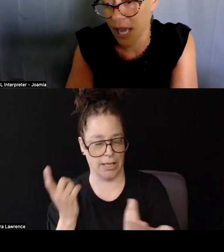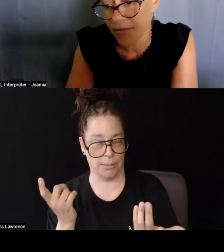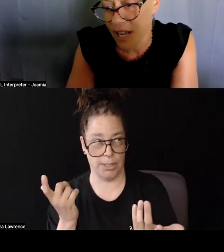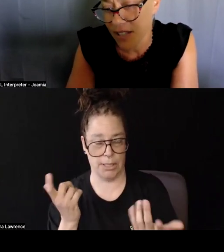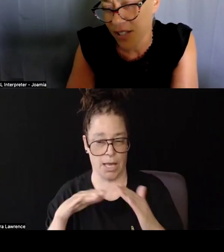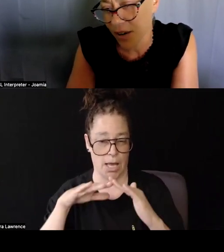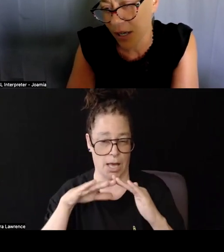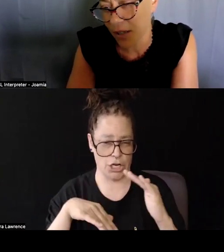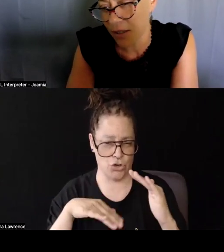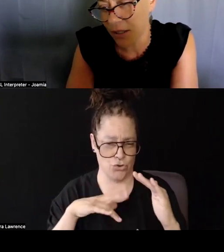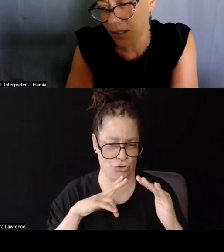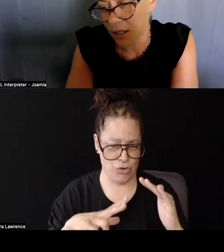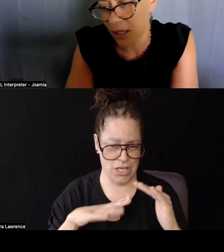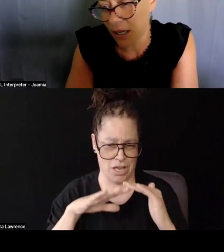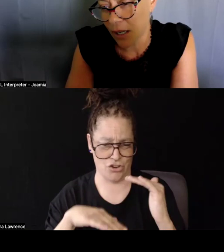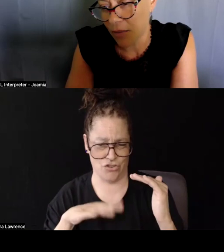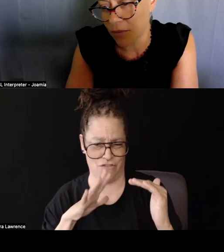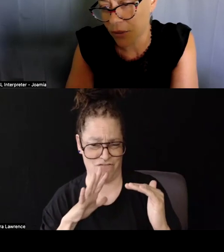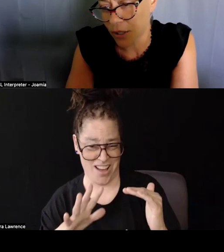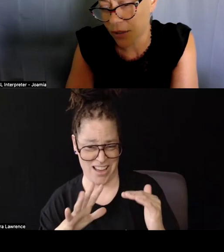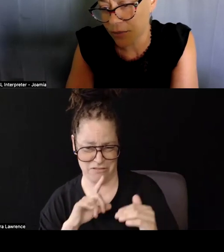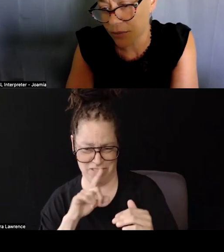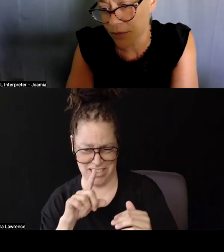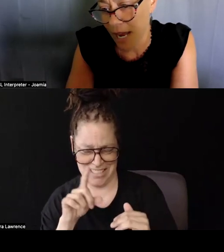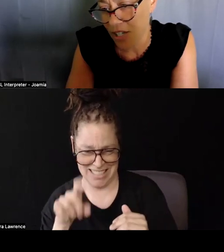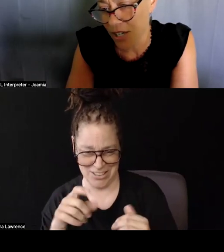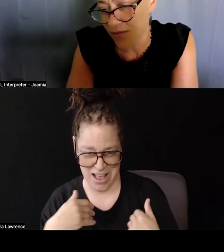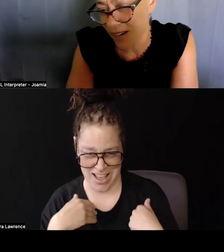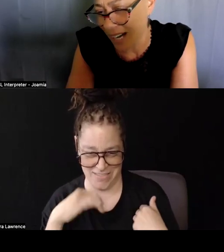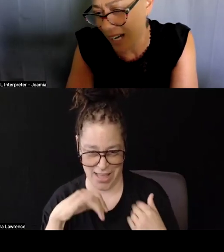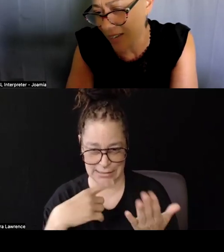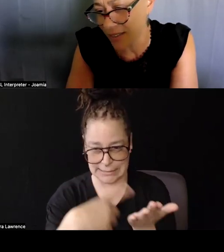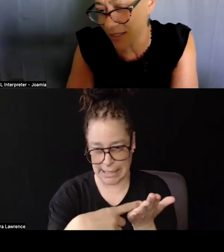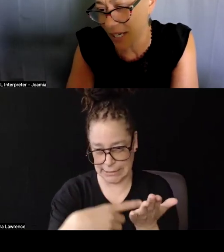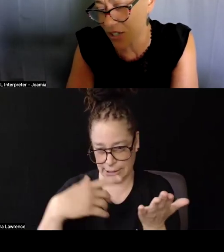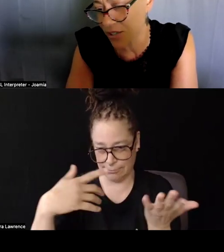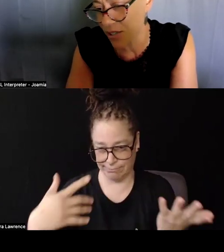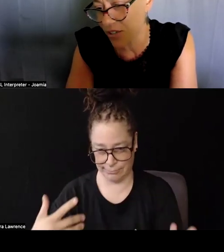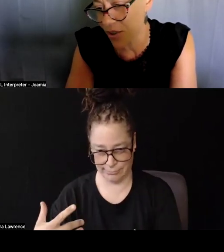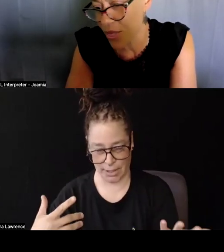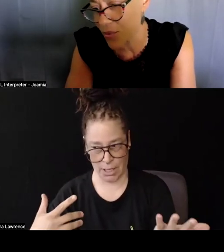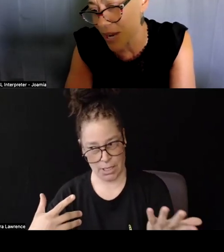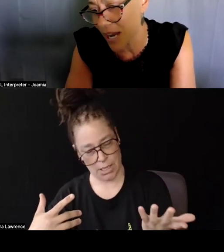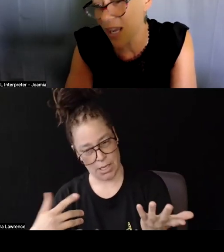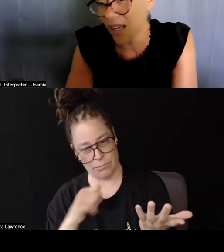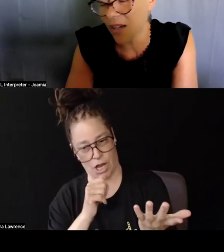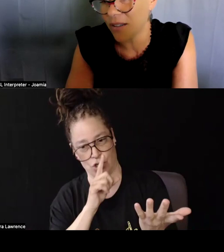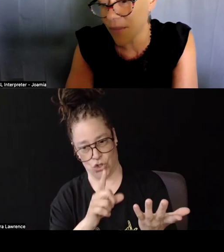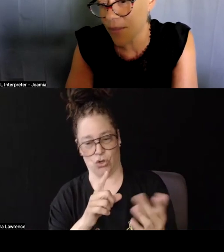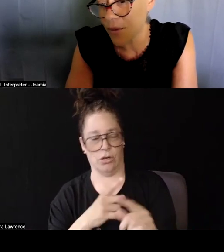or if necessary, for ages 5 and ages under